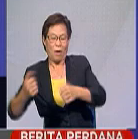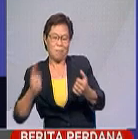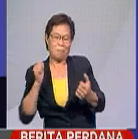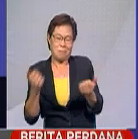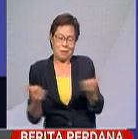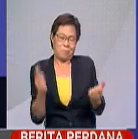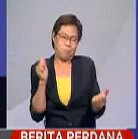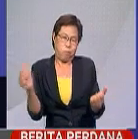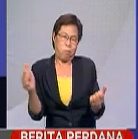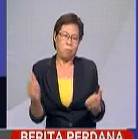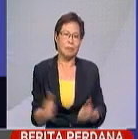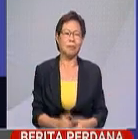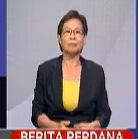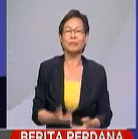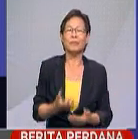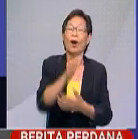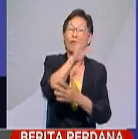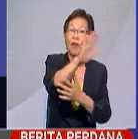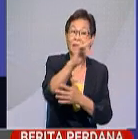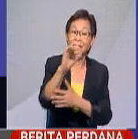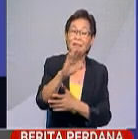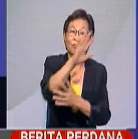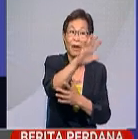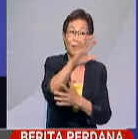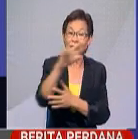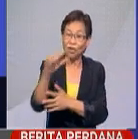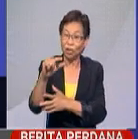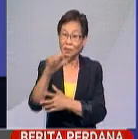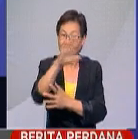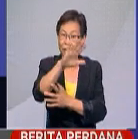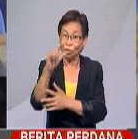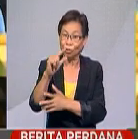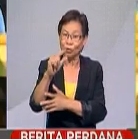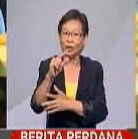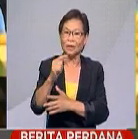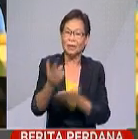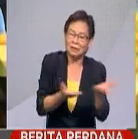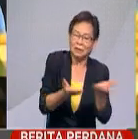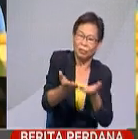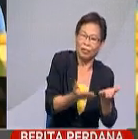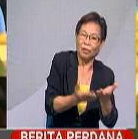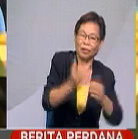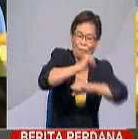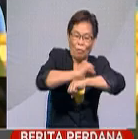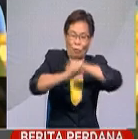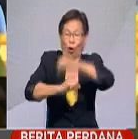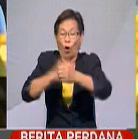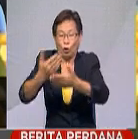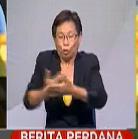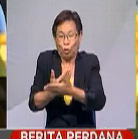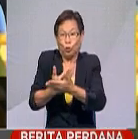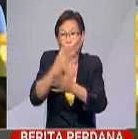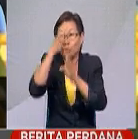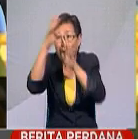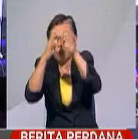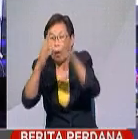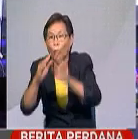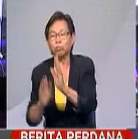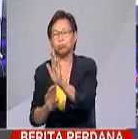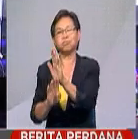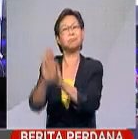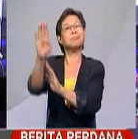Economically, 5G can serve as the infrastructure for innovative growth.